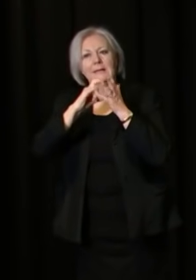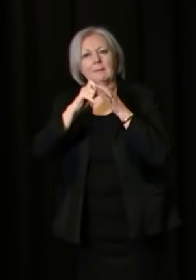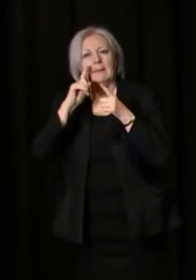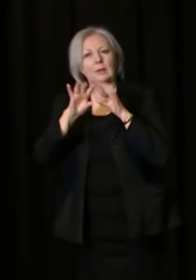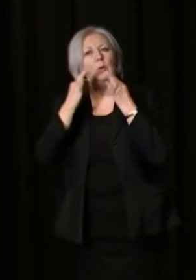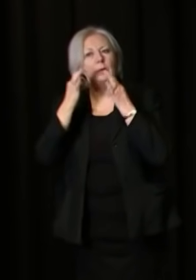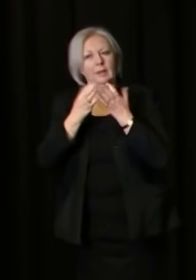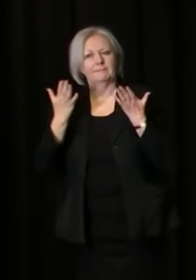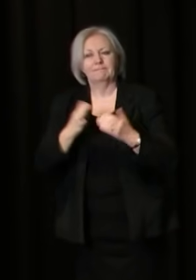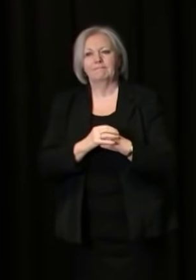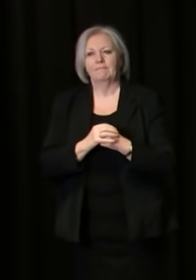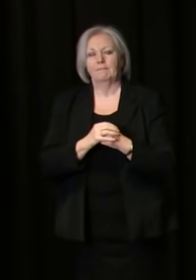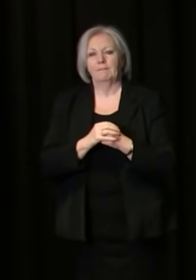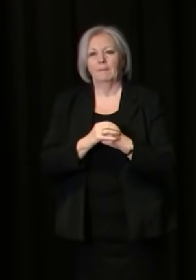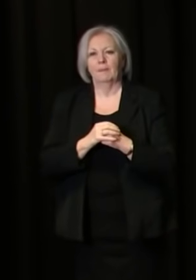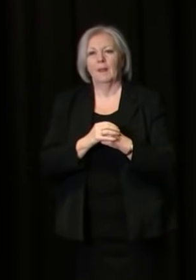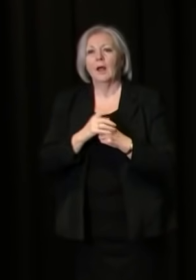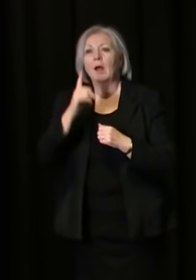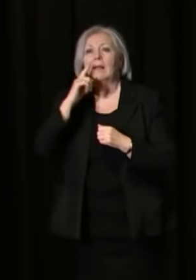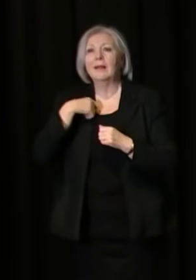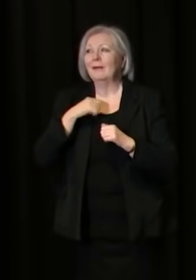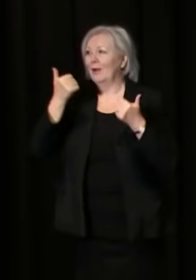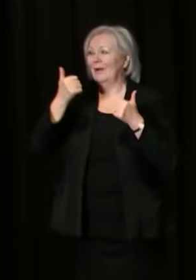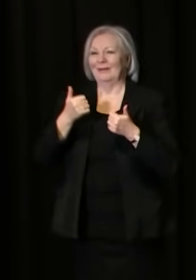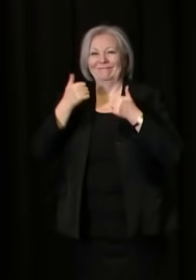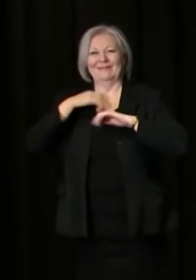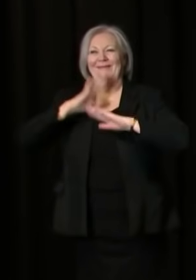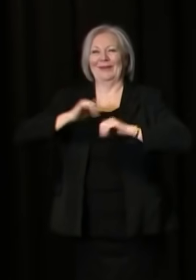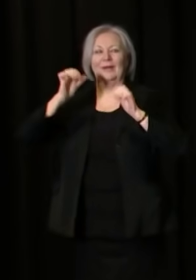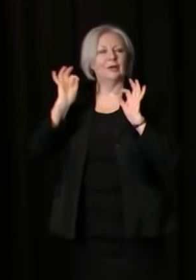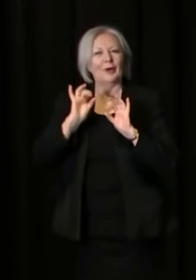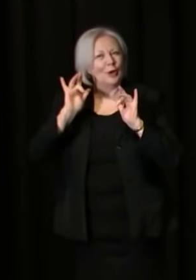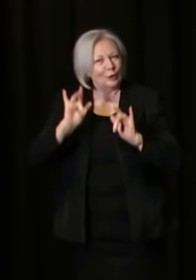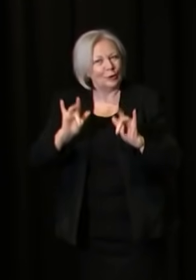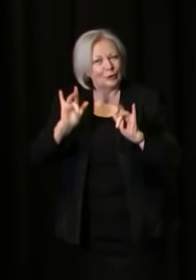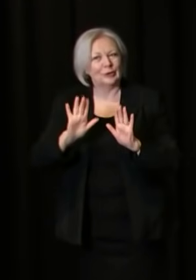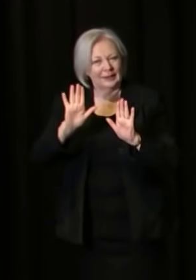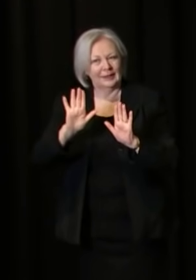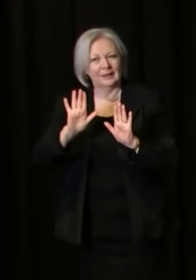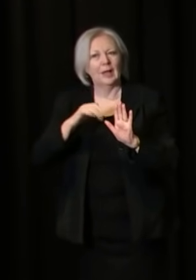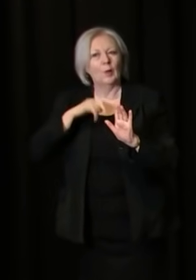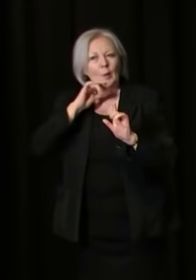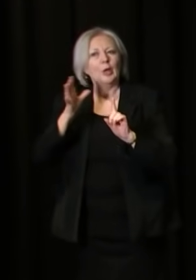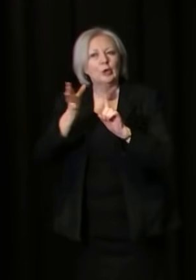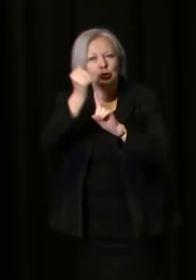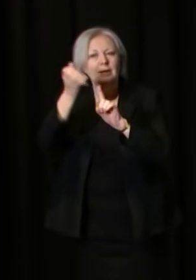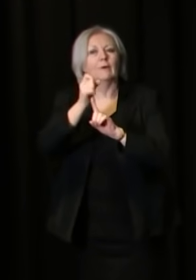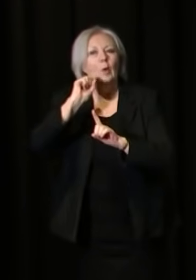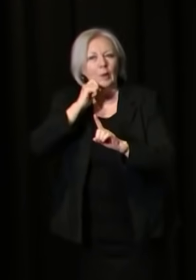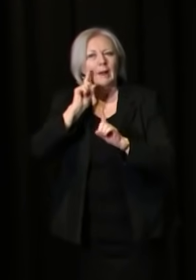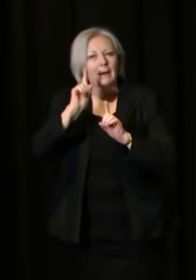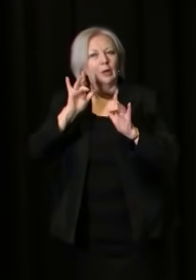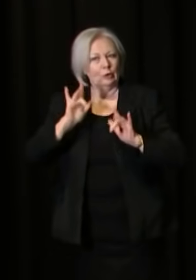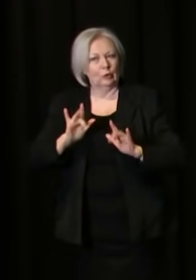But of course, we're not there yet. We are so close to achieving these significant milestones